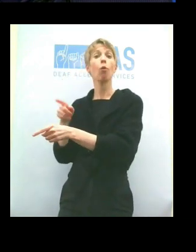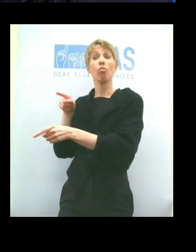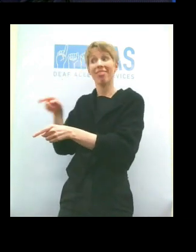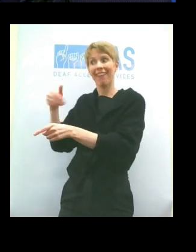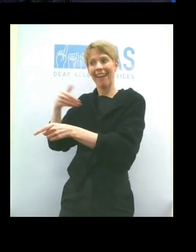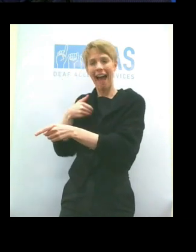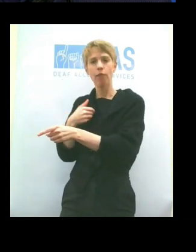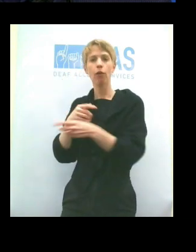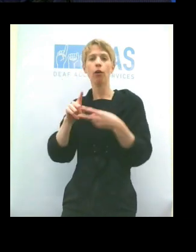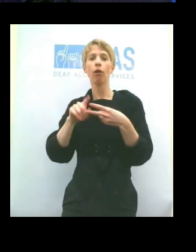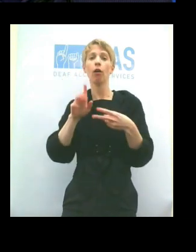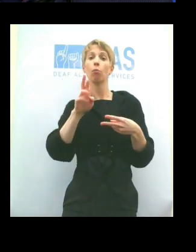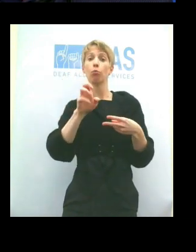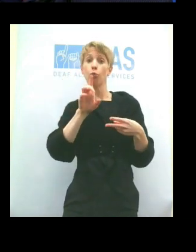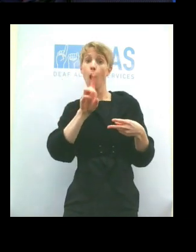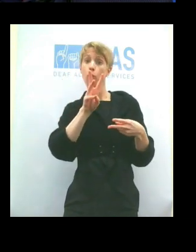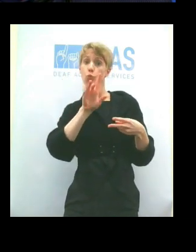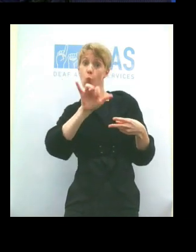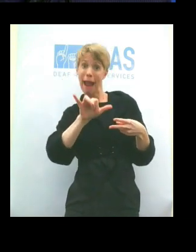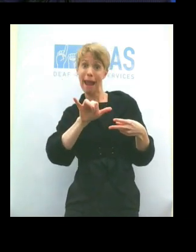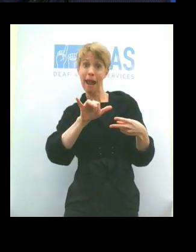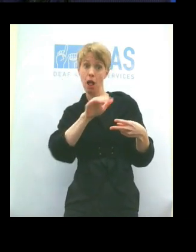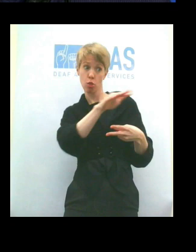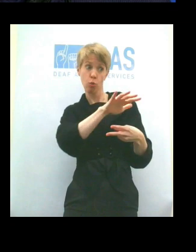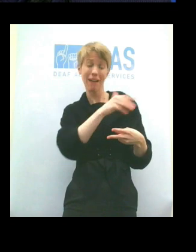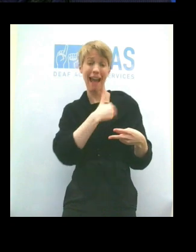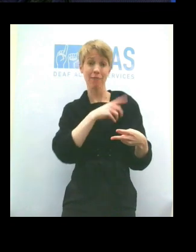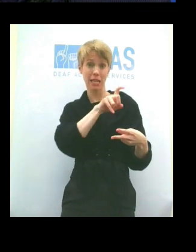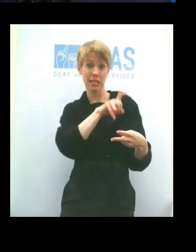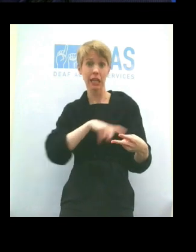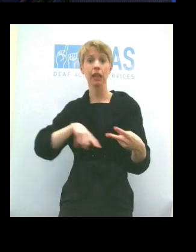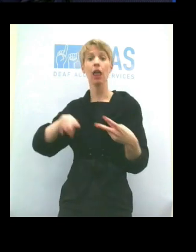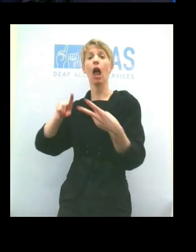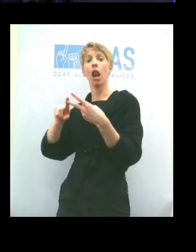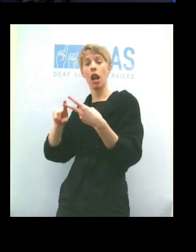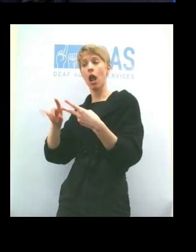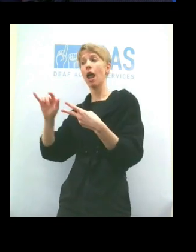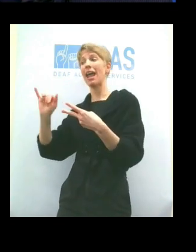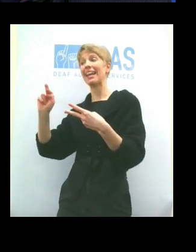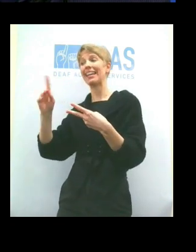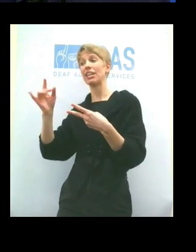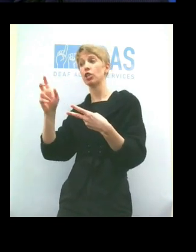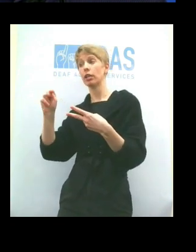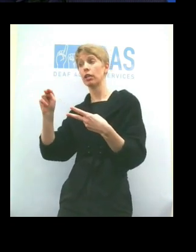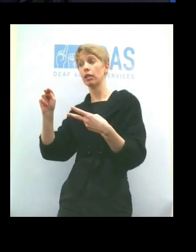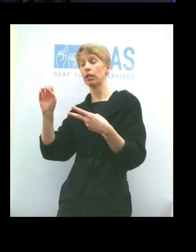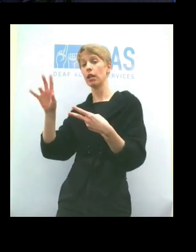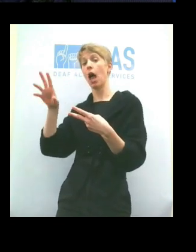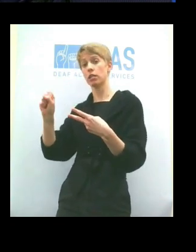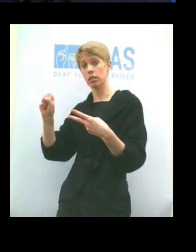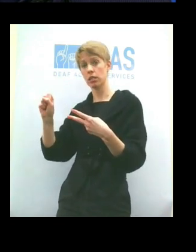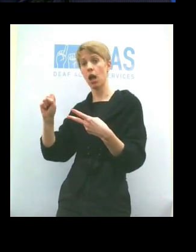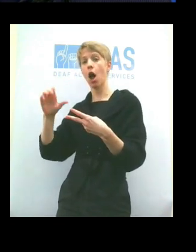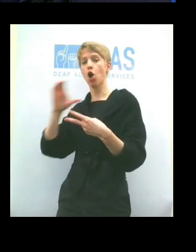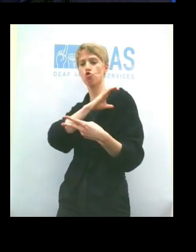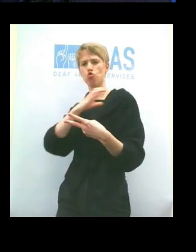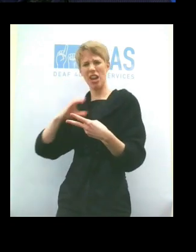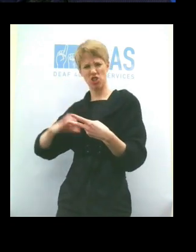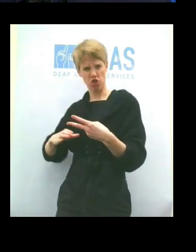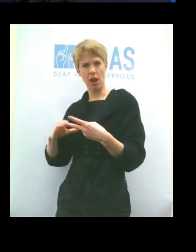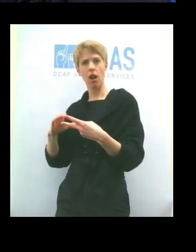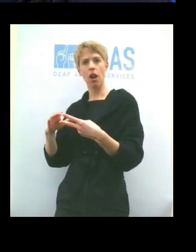location and another on Friday for the Buffalo Myanmar Indigenous Christian Fellowship location for those that are Burmese and